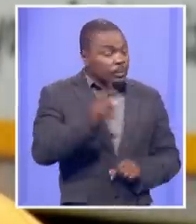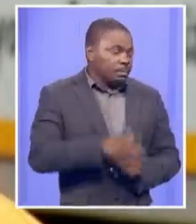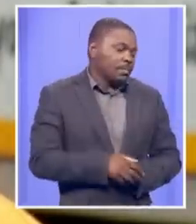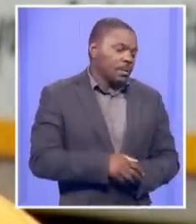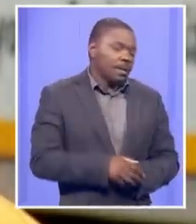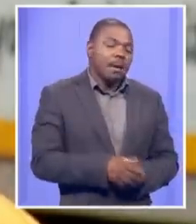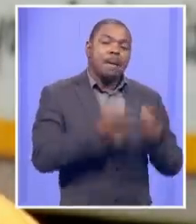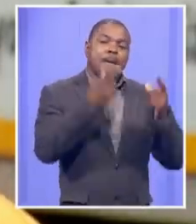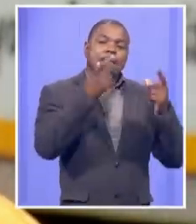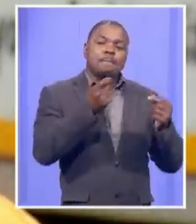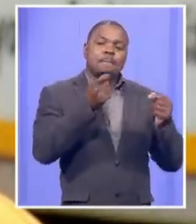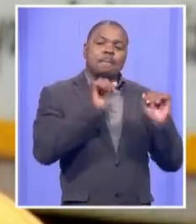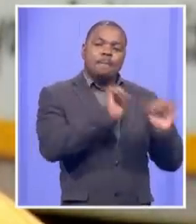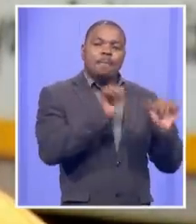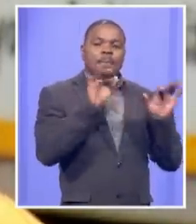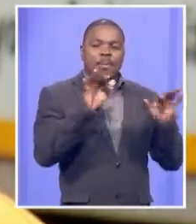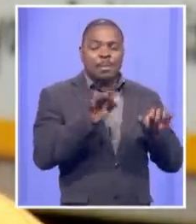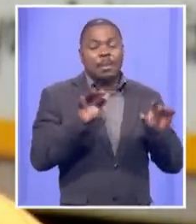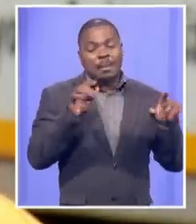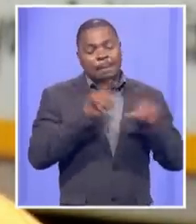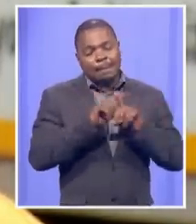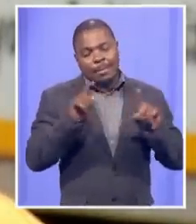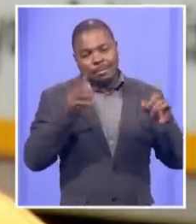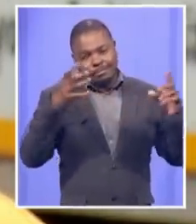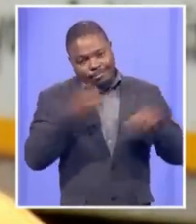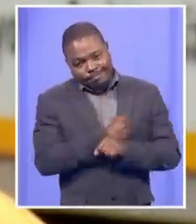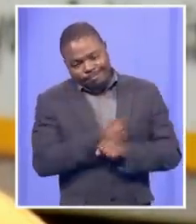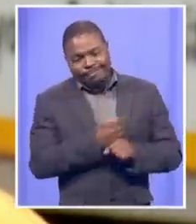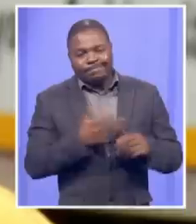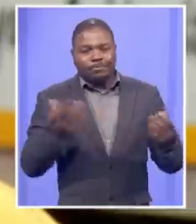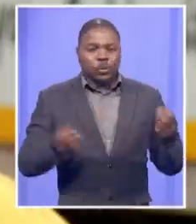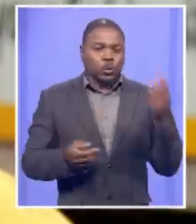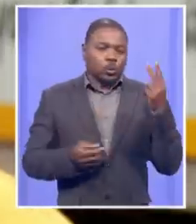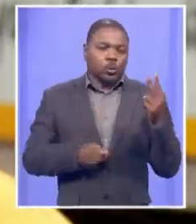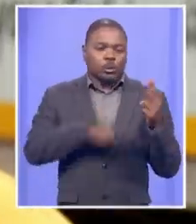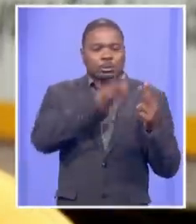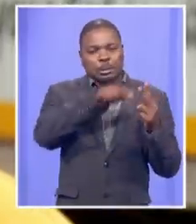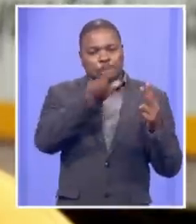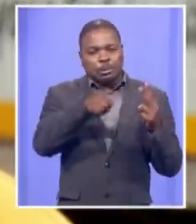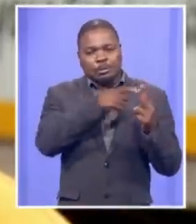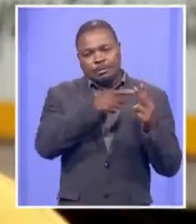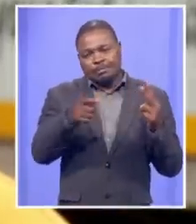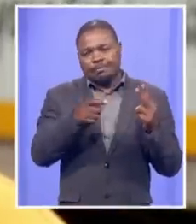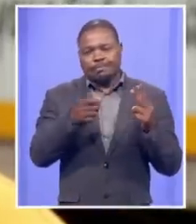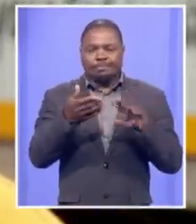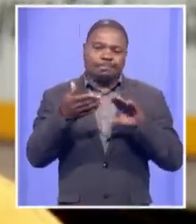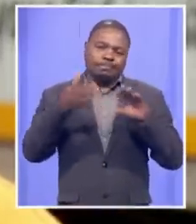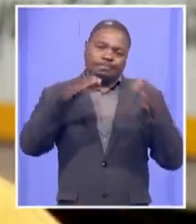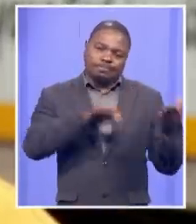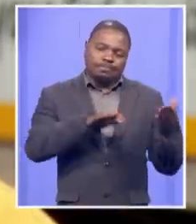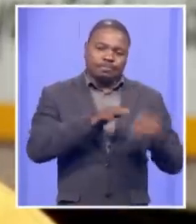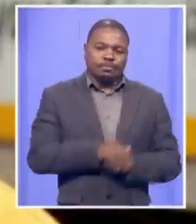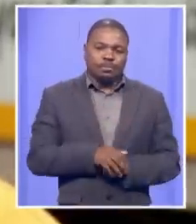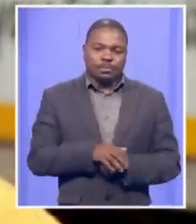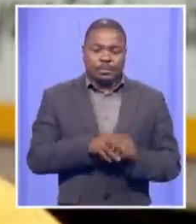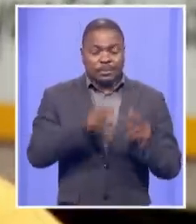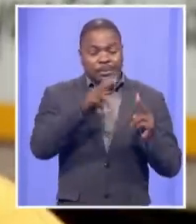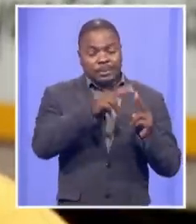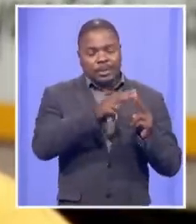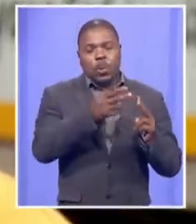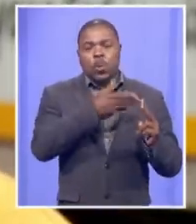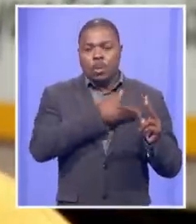And unfortunately, we have got 2 lives of people who passed away. All of them, they are